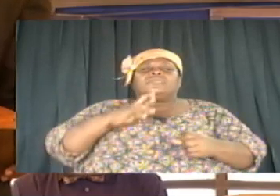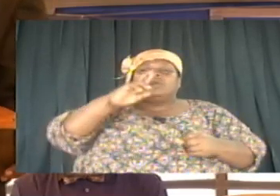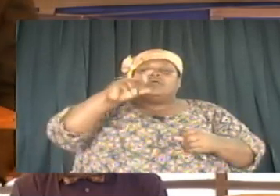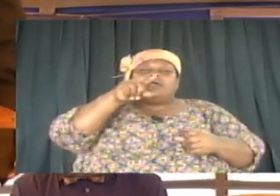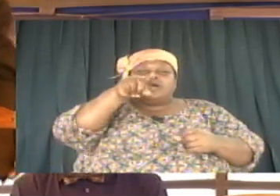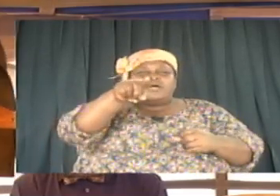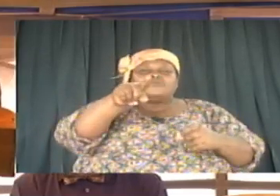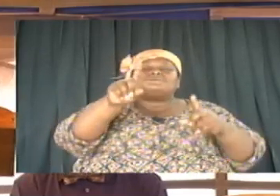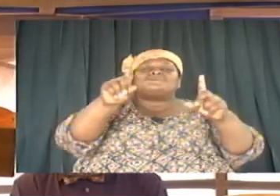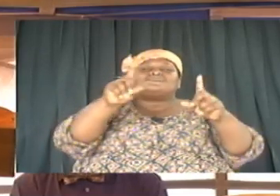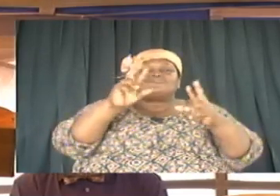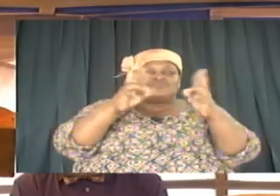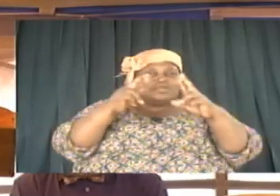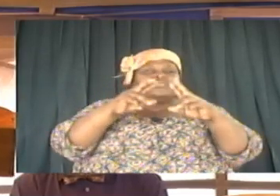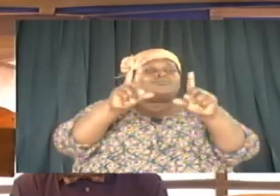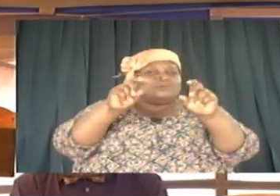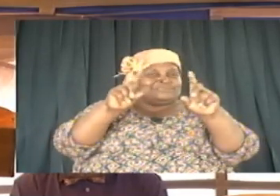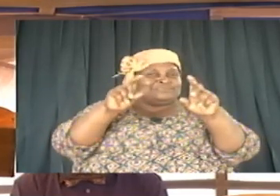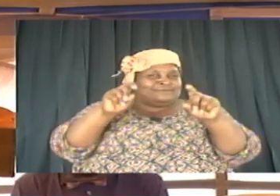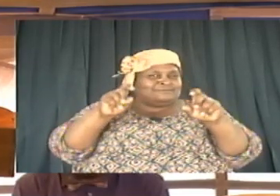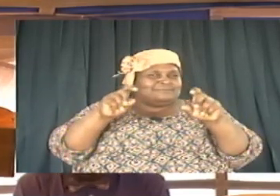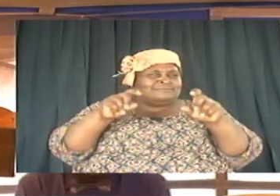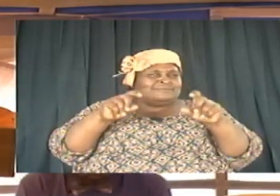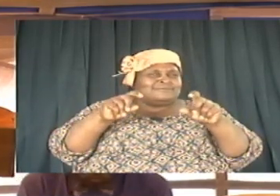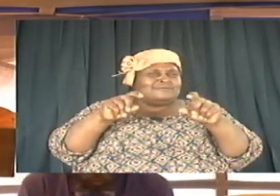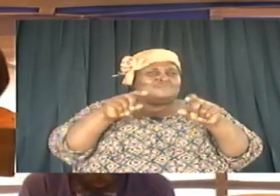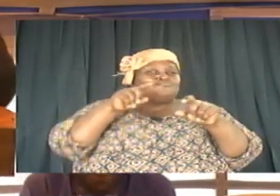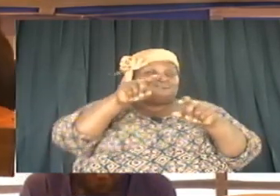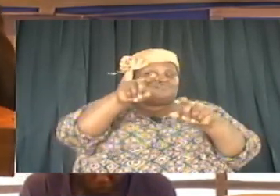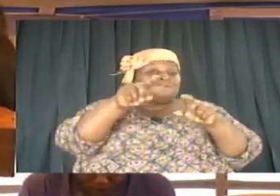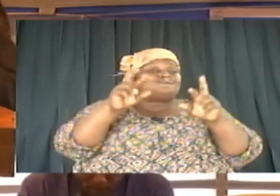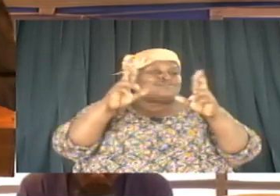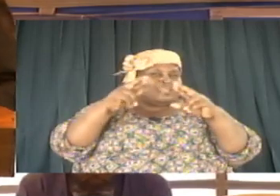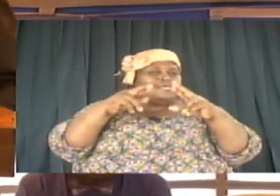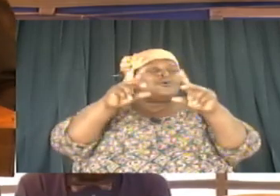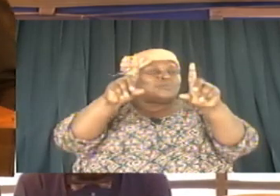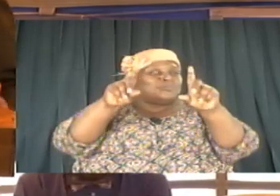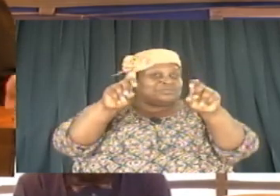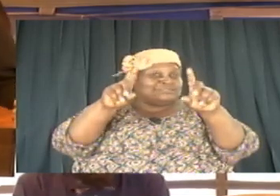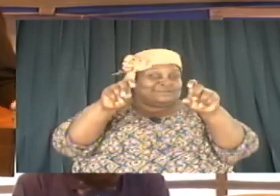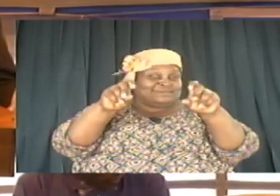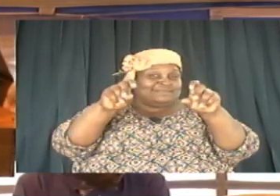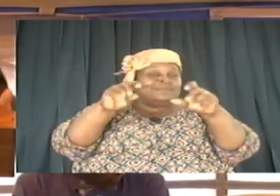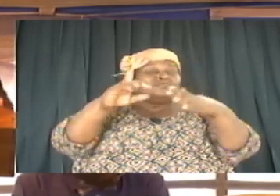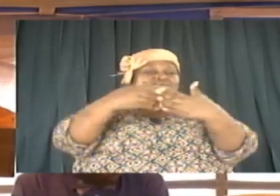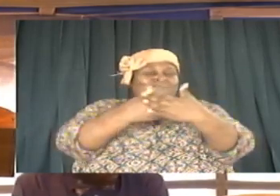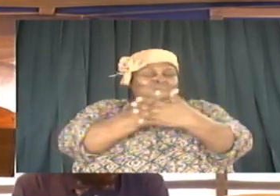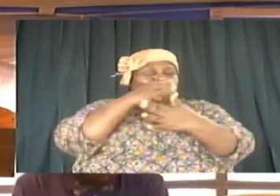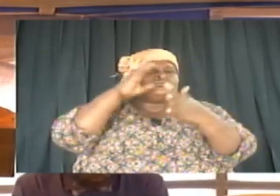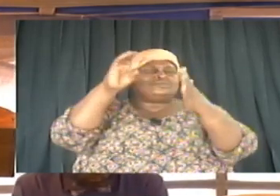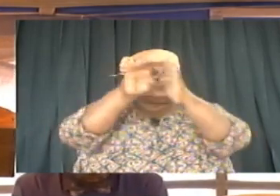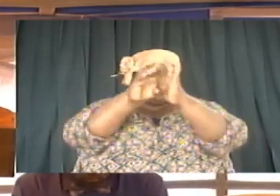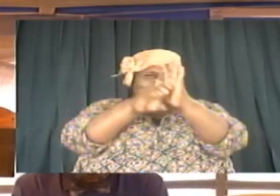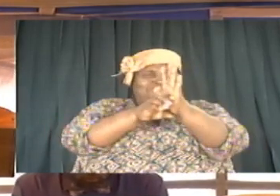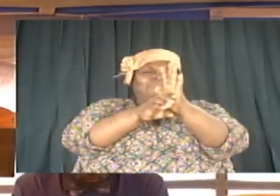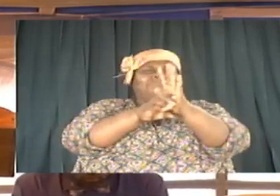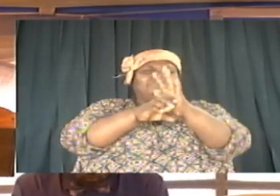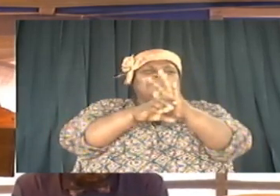communion? Are you ready for this New Testament Passover? Are you